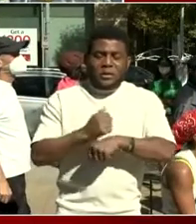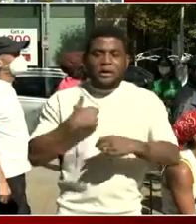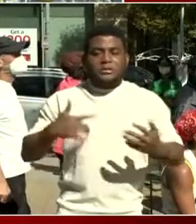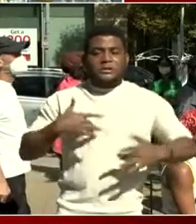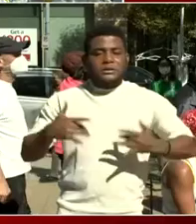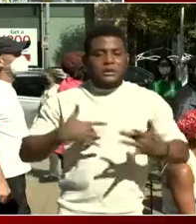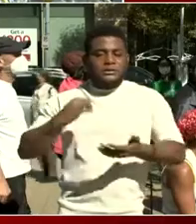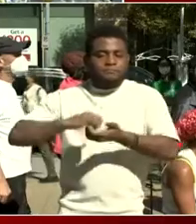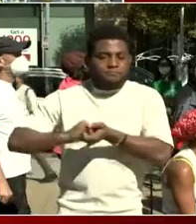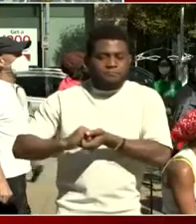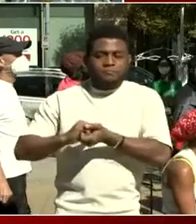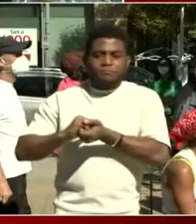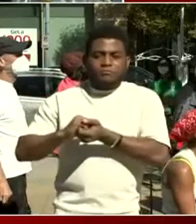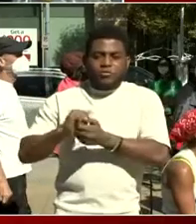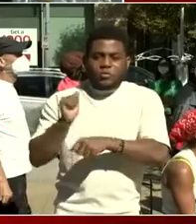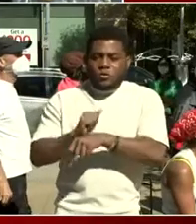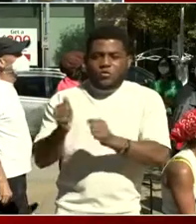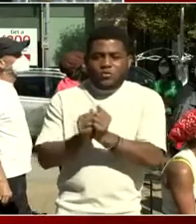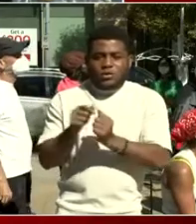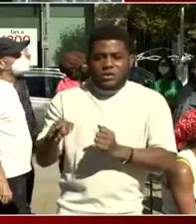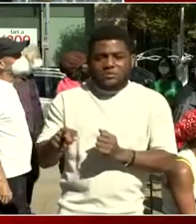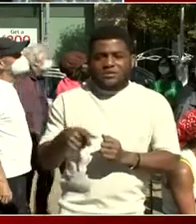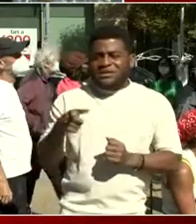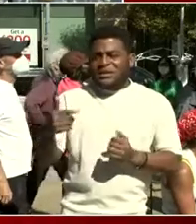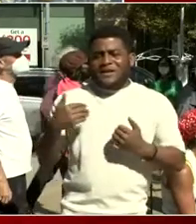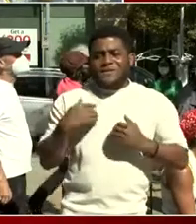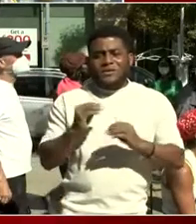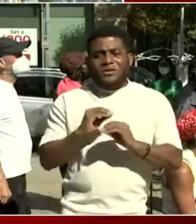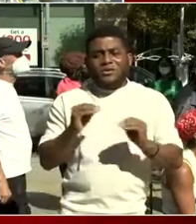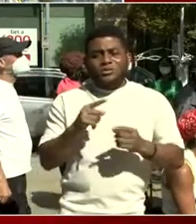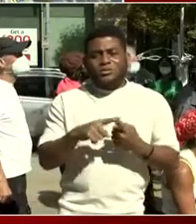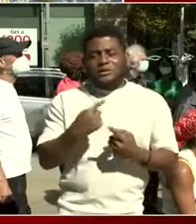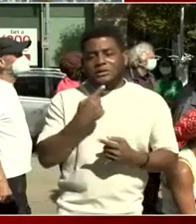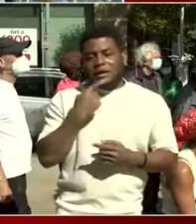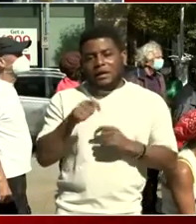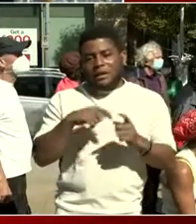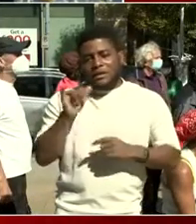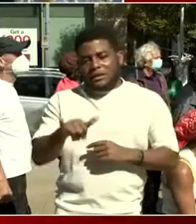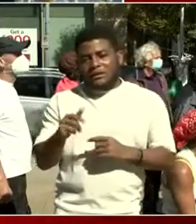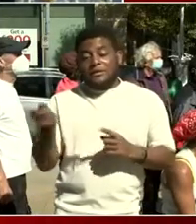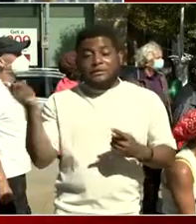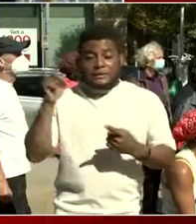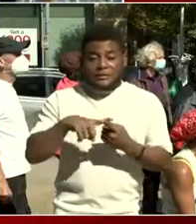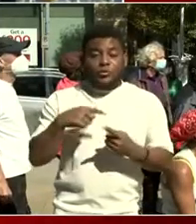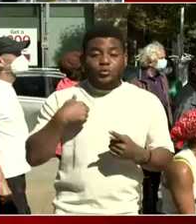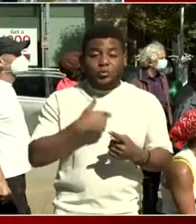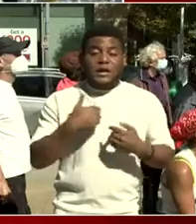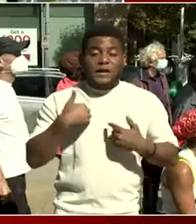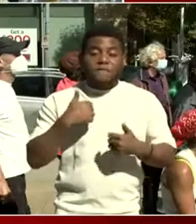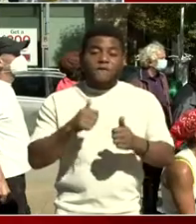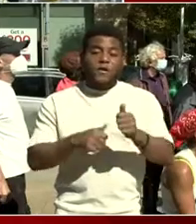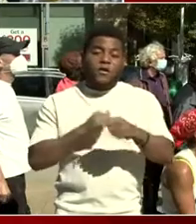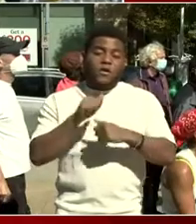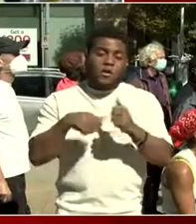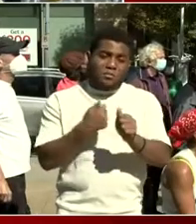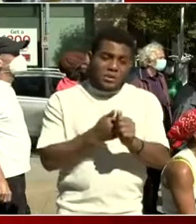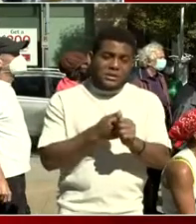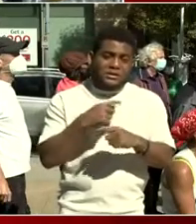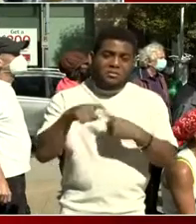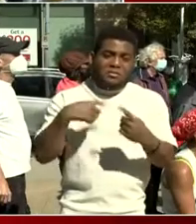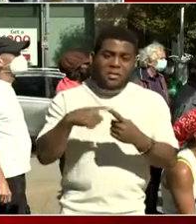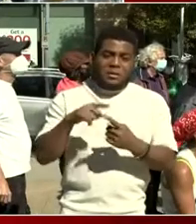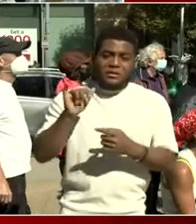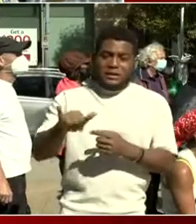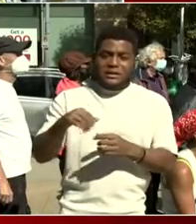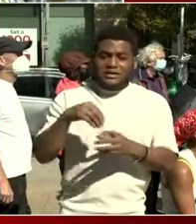don't have anything else to say about that until we have an updated discussion on the case. On the cases going to district court. I think